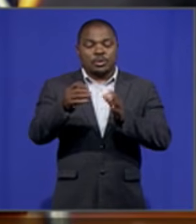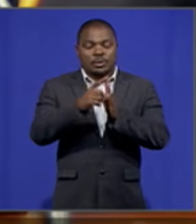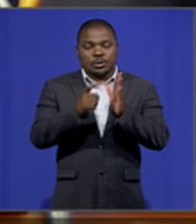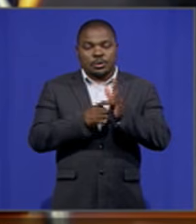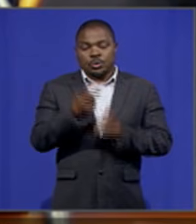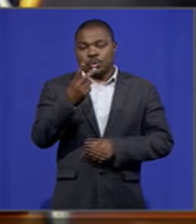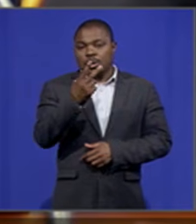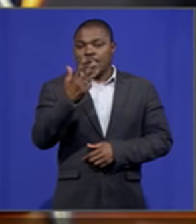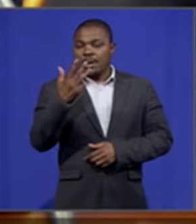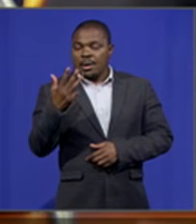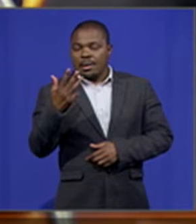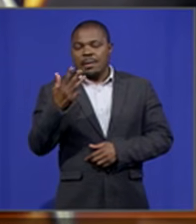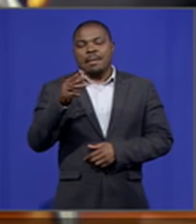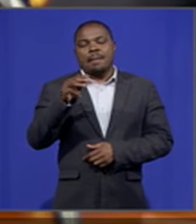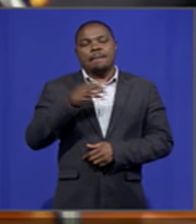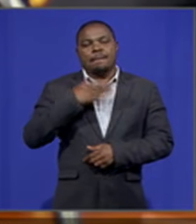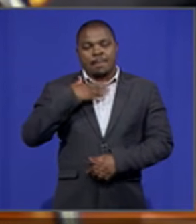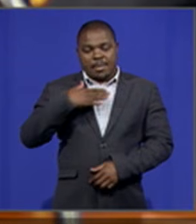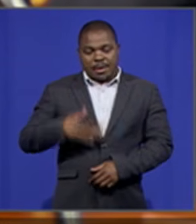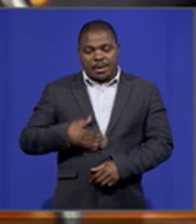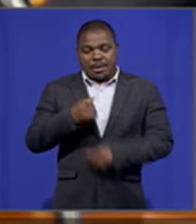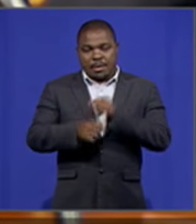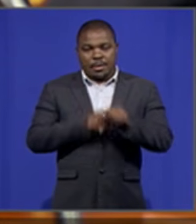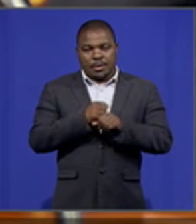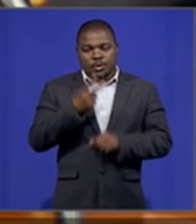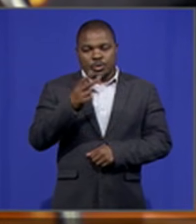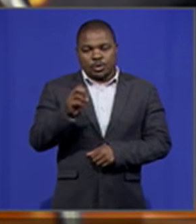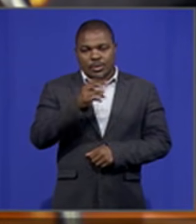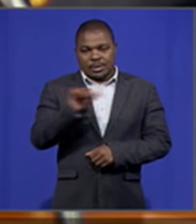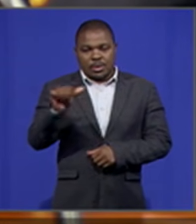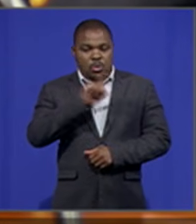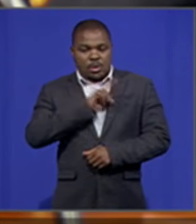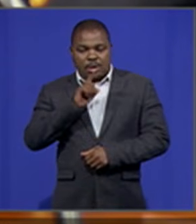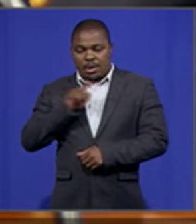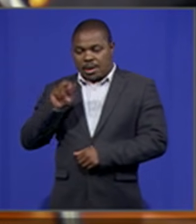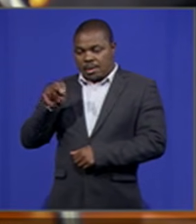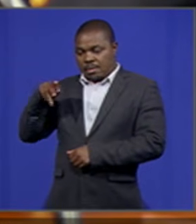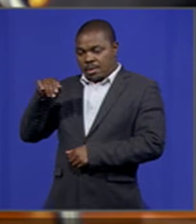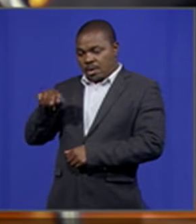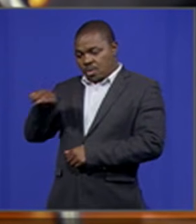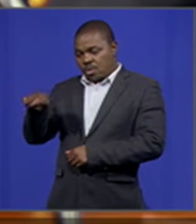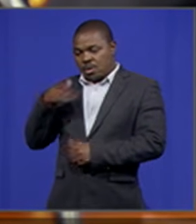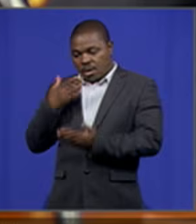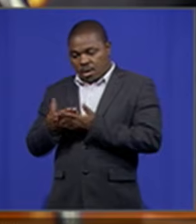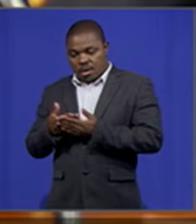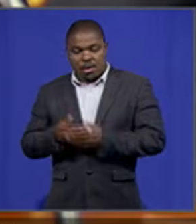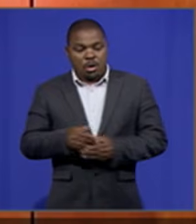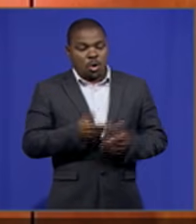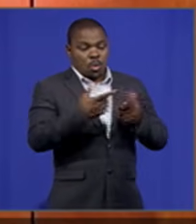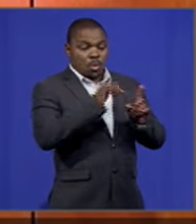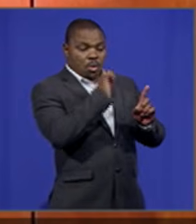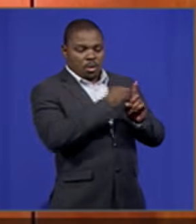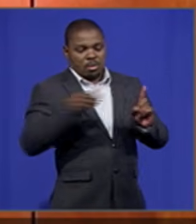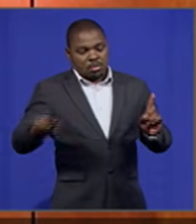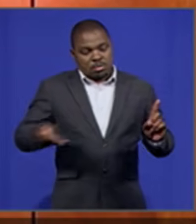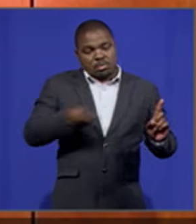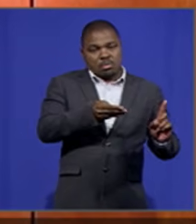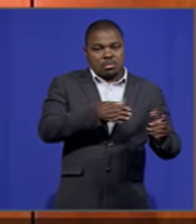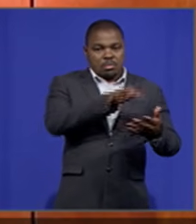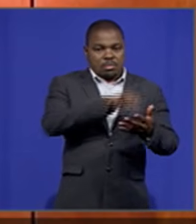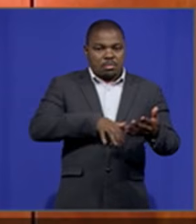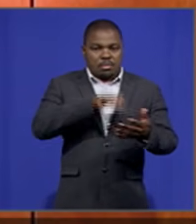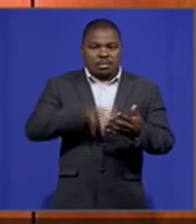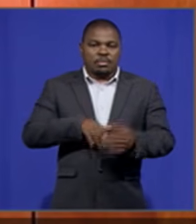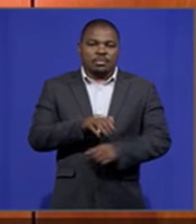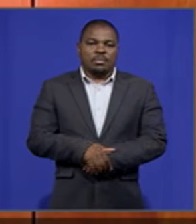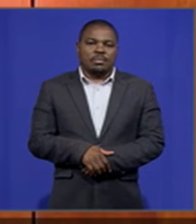May 2026 for the state to finish the defense with statements in this matter. Circumstances being